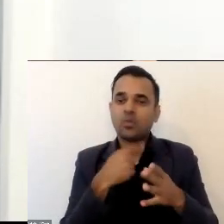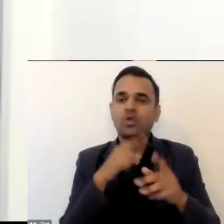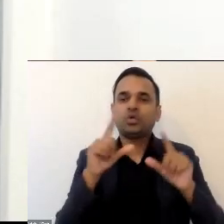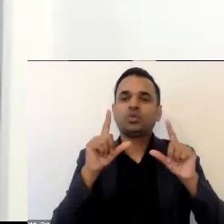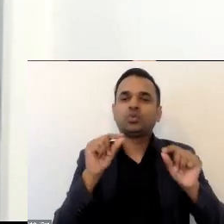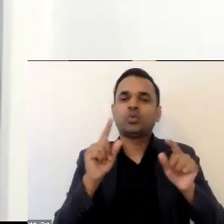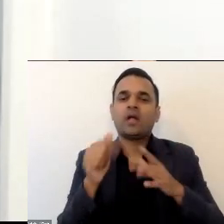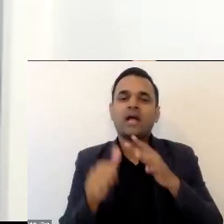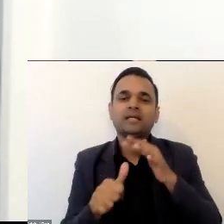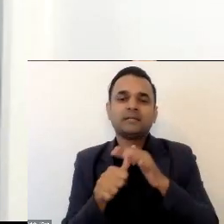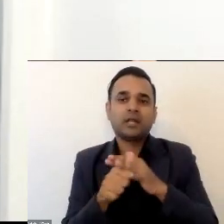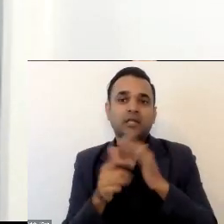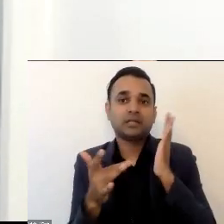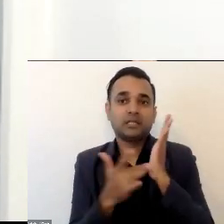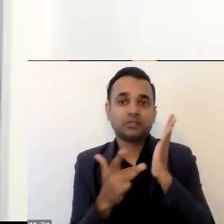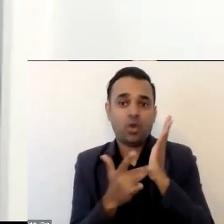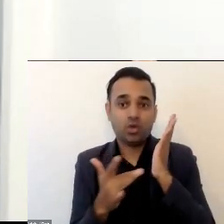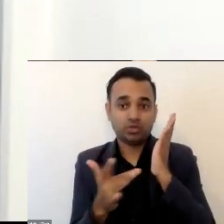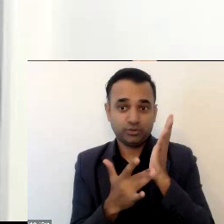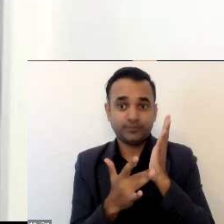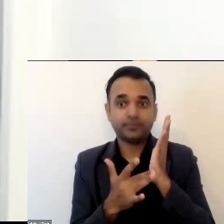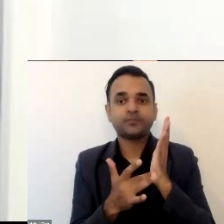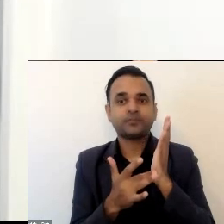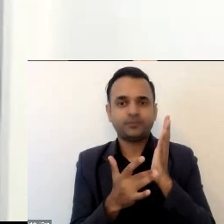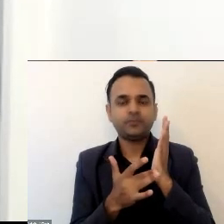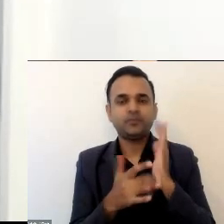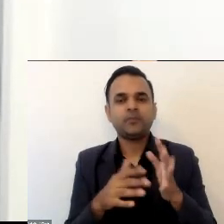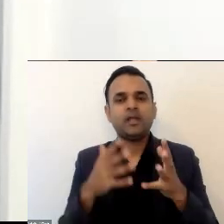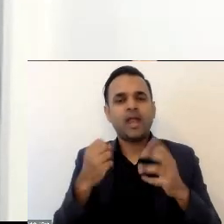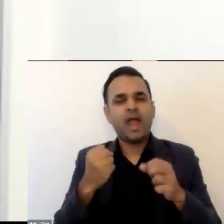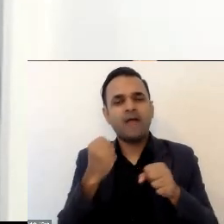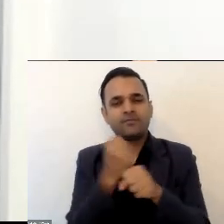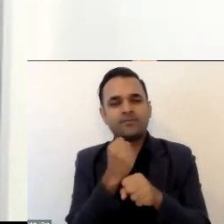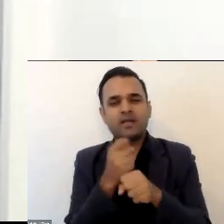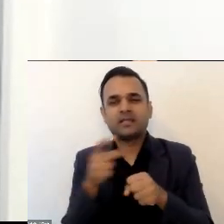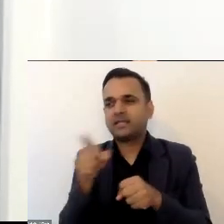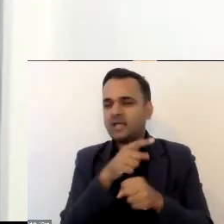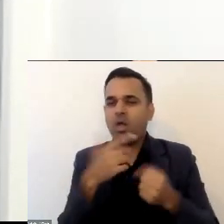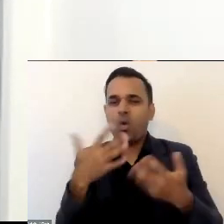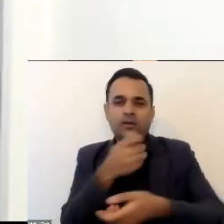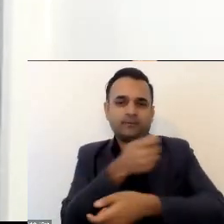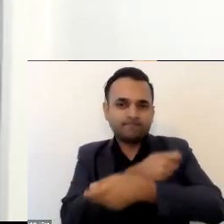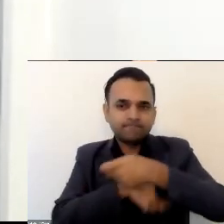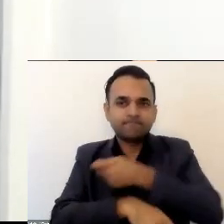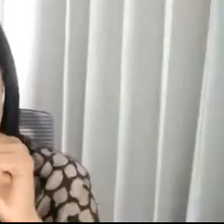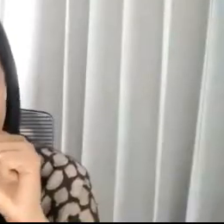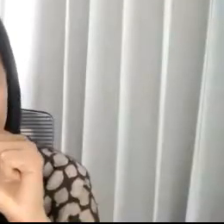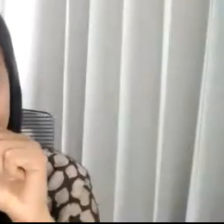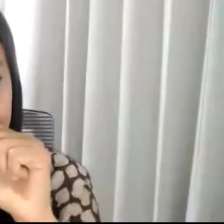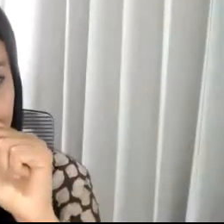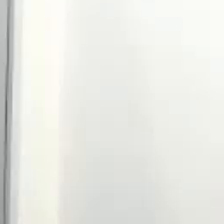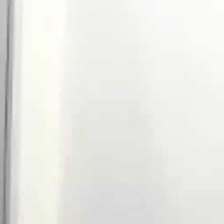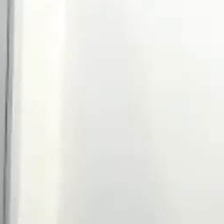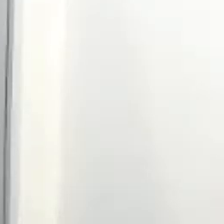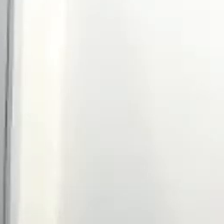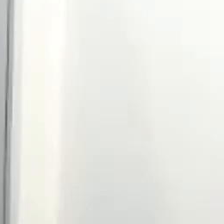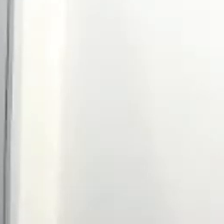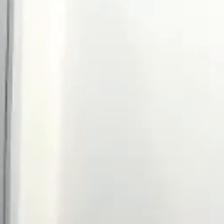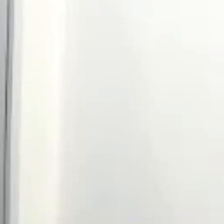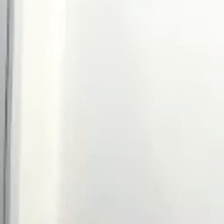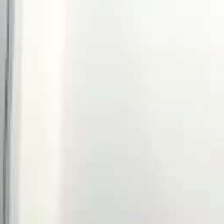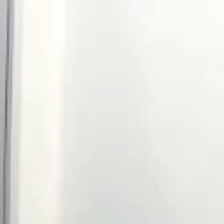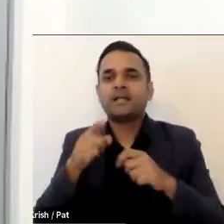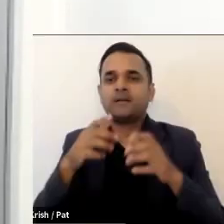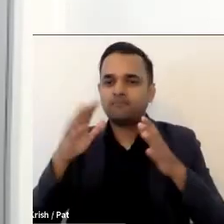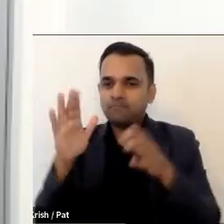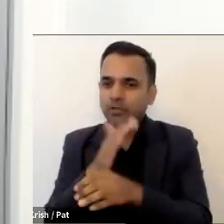a concerted effort to make sure that they have people with disability in their design teams, meaning that they end up with